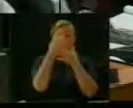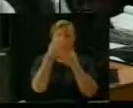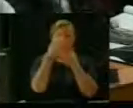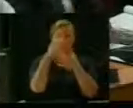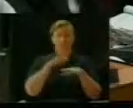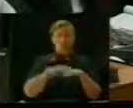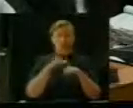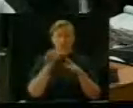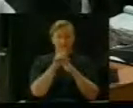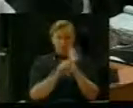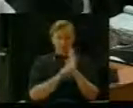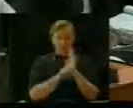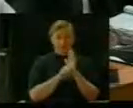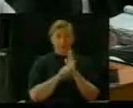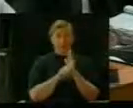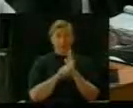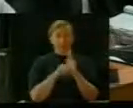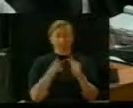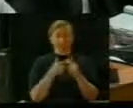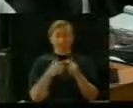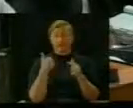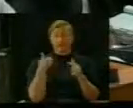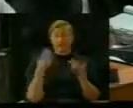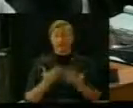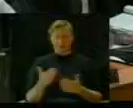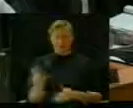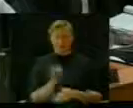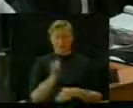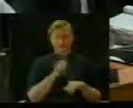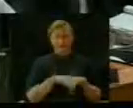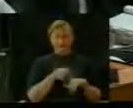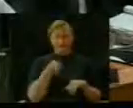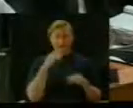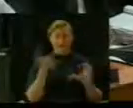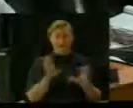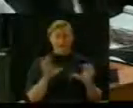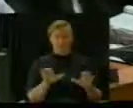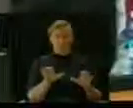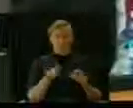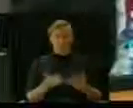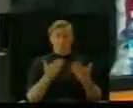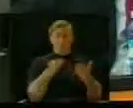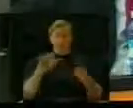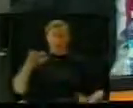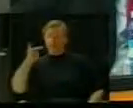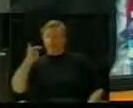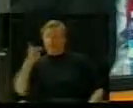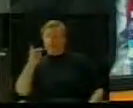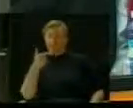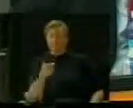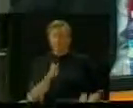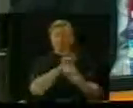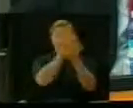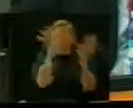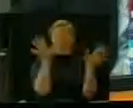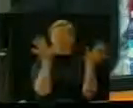from across the state and have it all at one time so we could look at it. And I'll make that in the form of a motion.